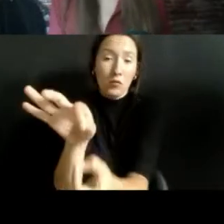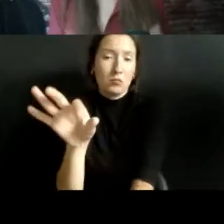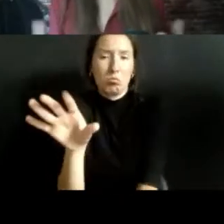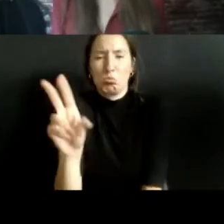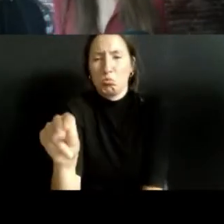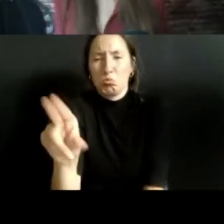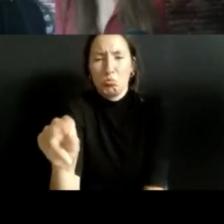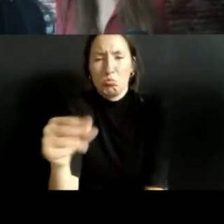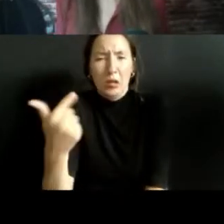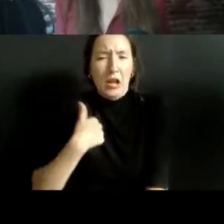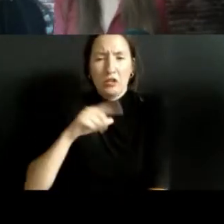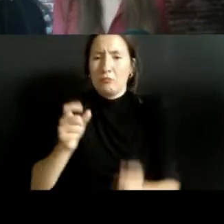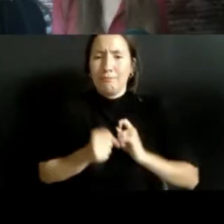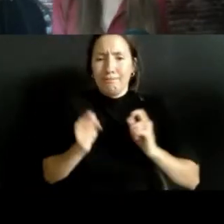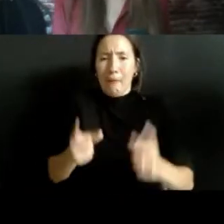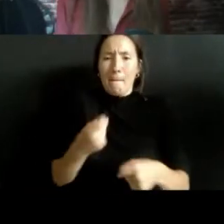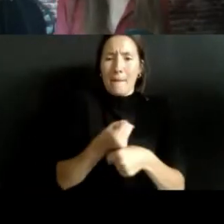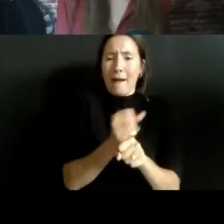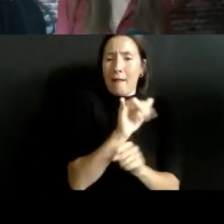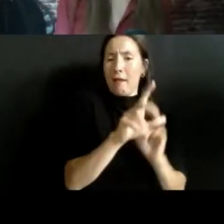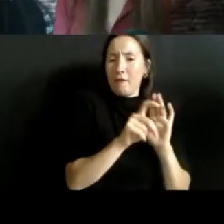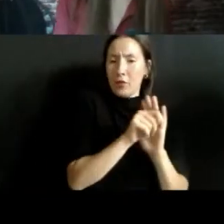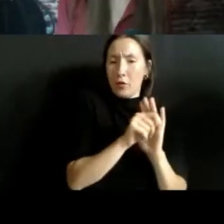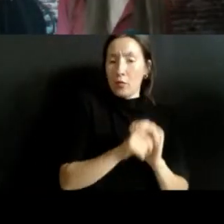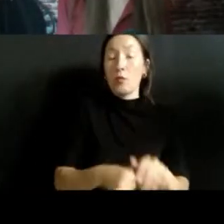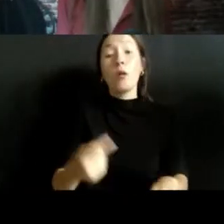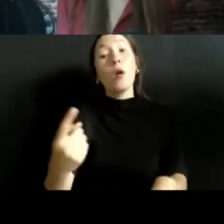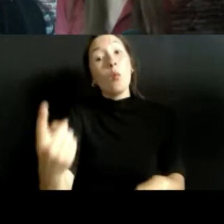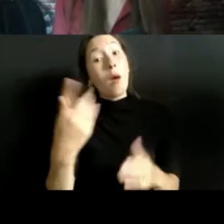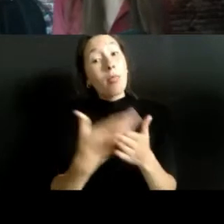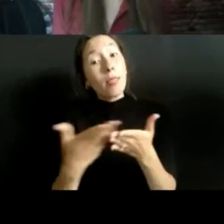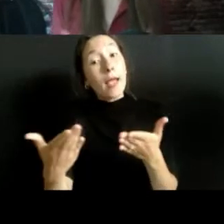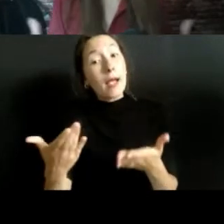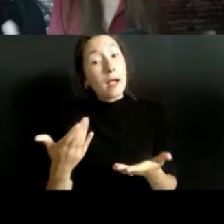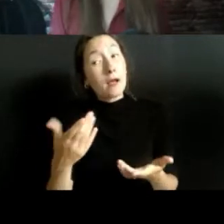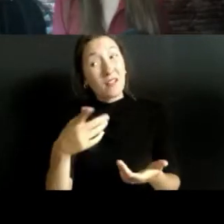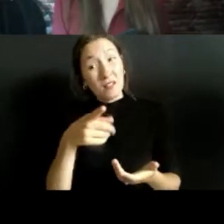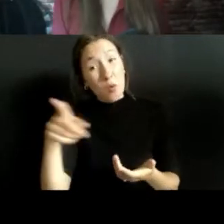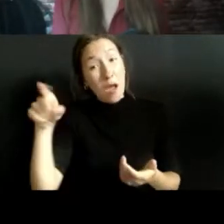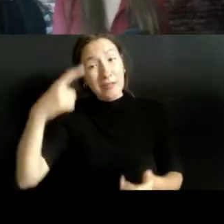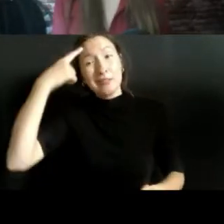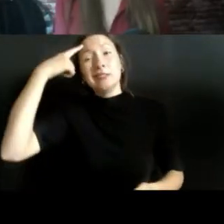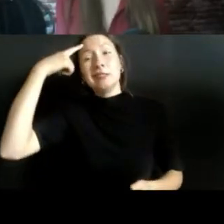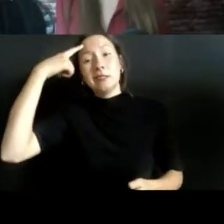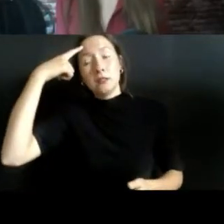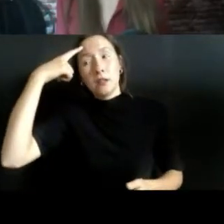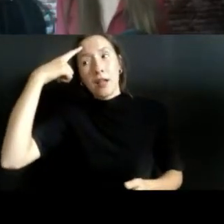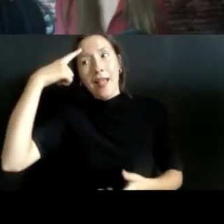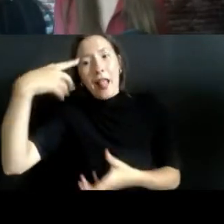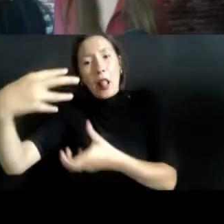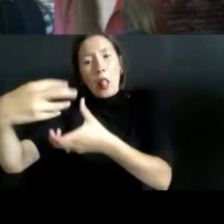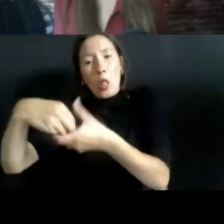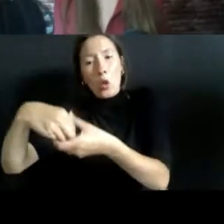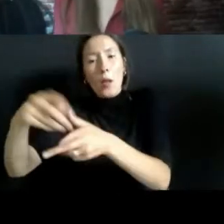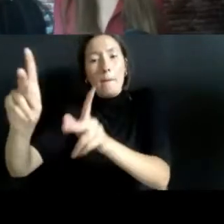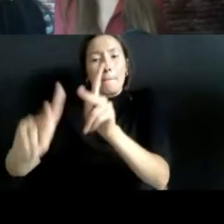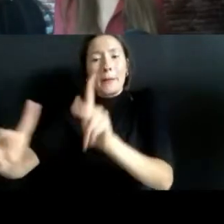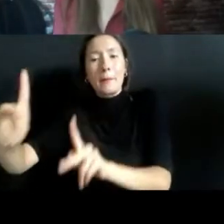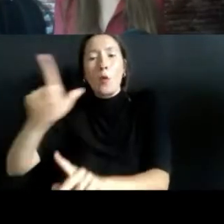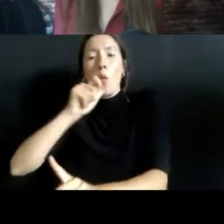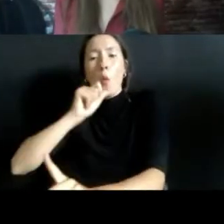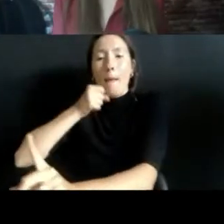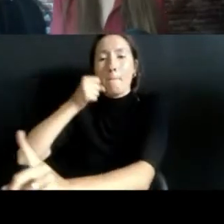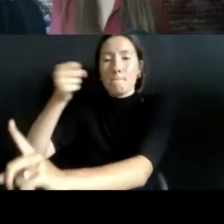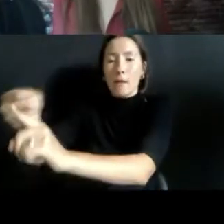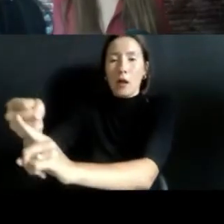that will be especially important when you want more inclusive design is to include the people who are going to be most impacted by your design and